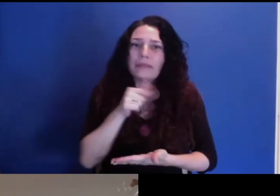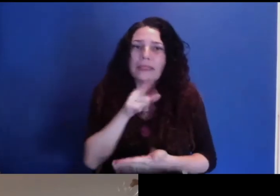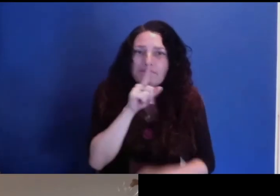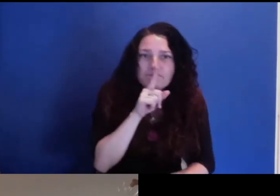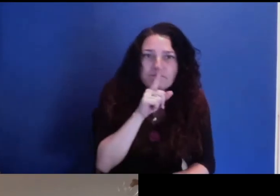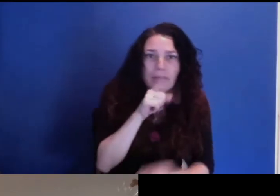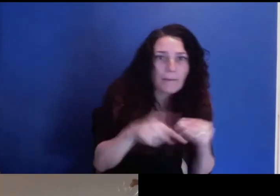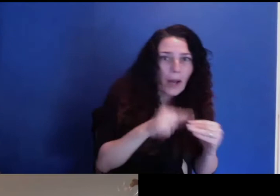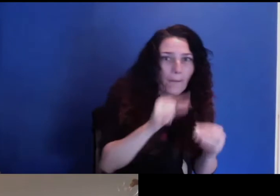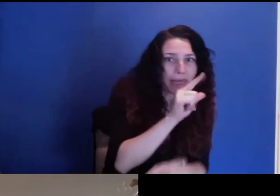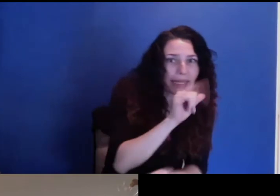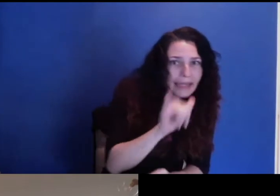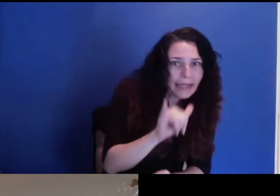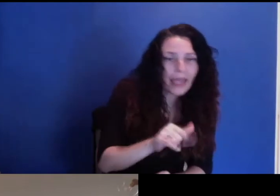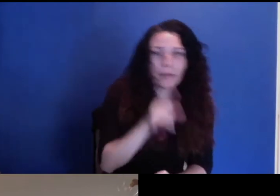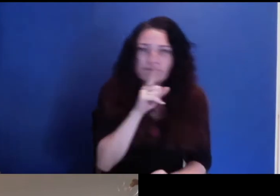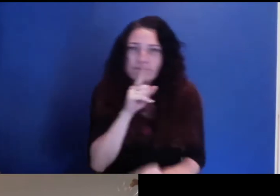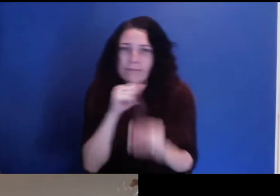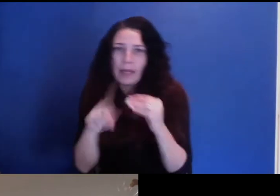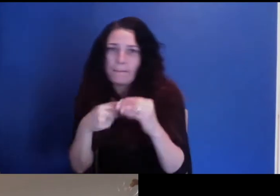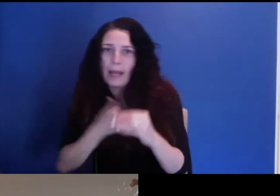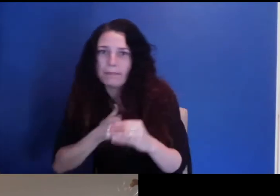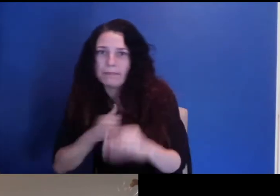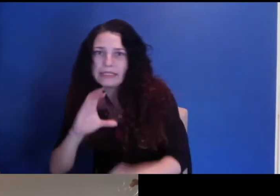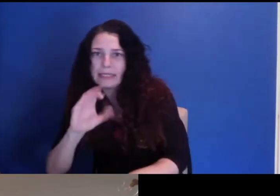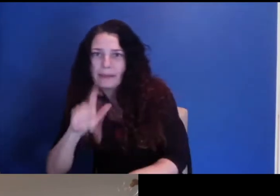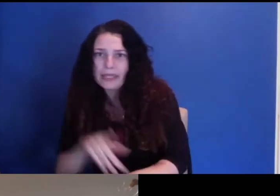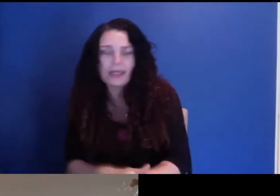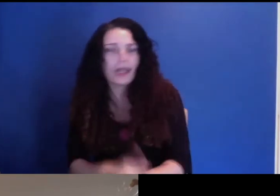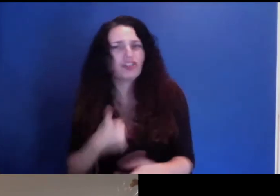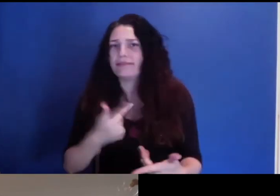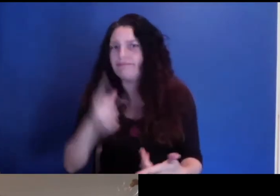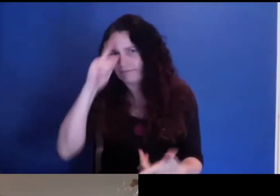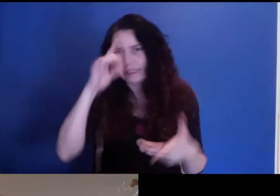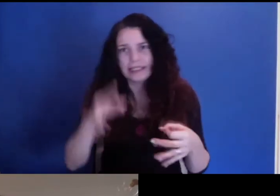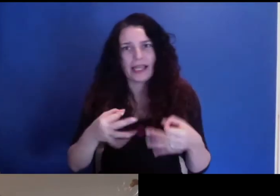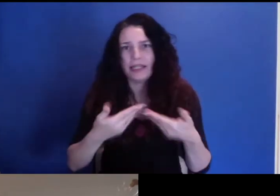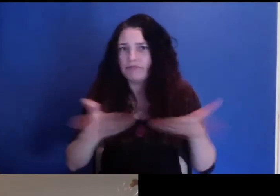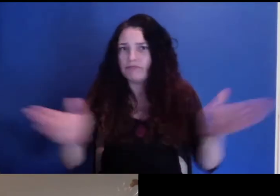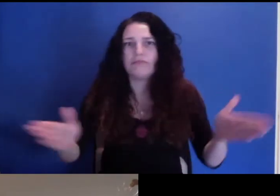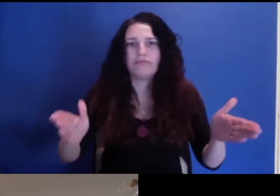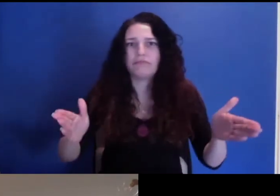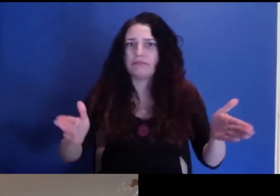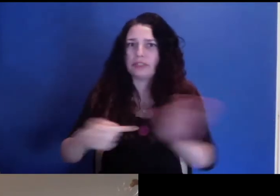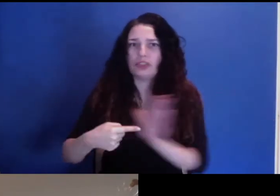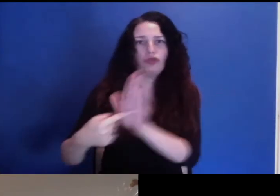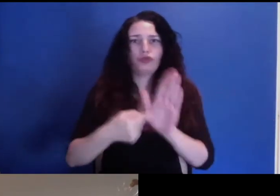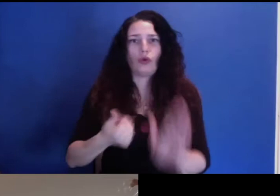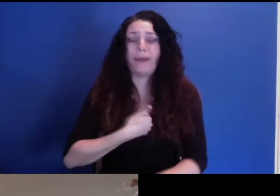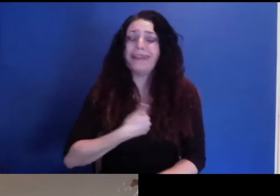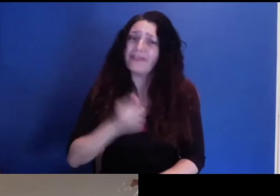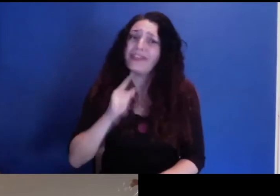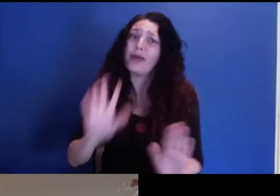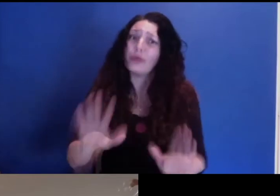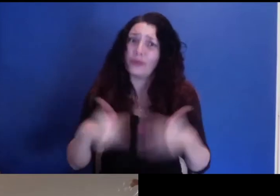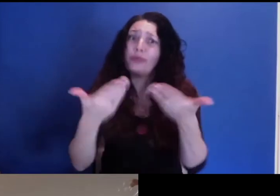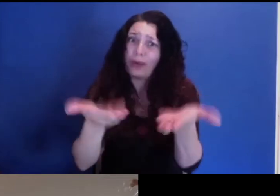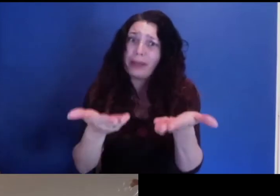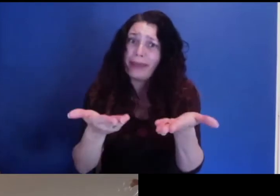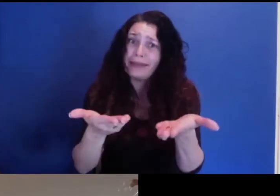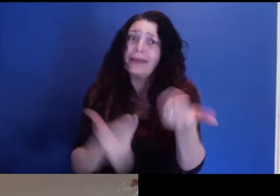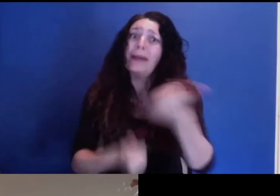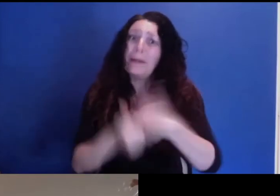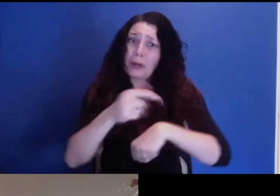being in the closet about my cerebral palsy. And finally, at the age of 28, I was just my authentic self, which I recommend 10 out of 10 for